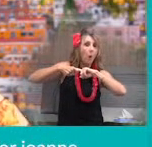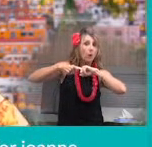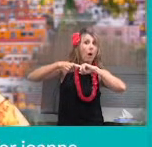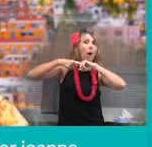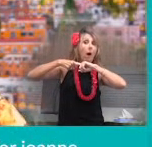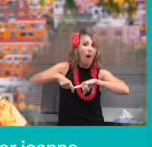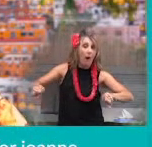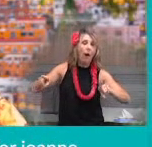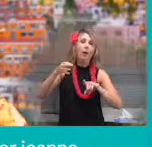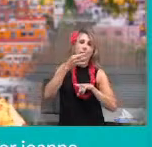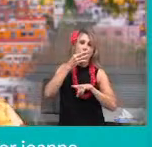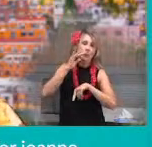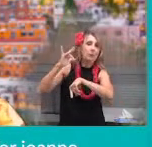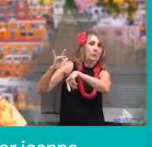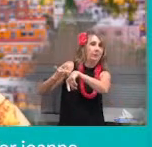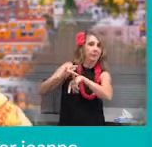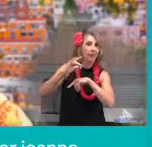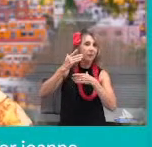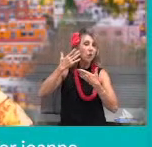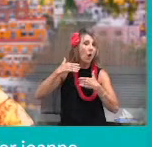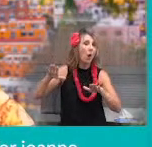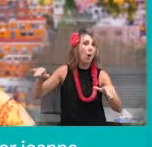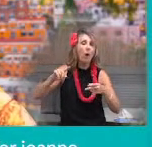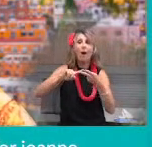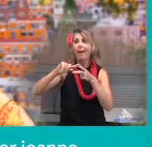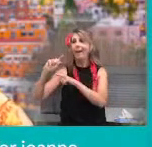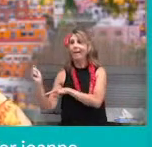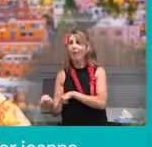anytime, that would make a perfect day for Joanne.